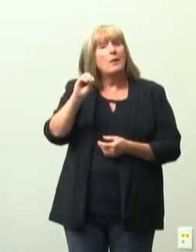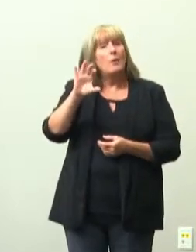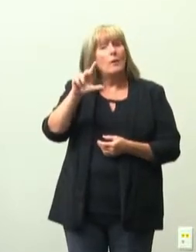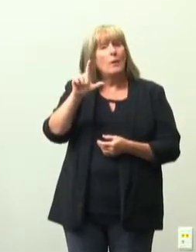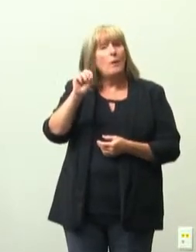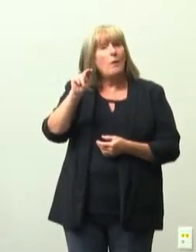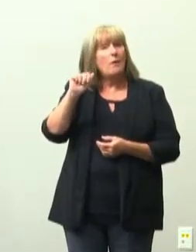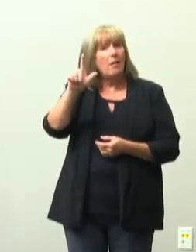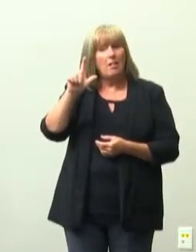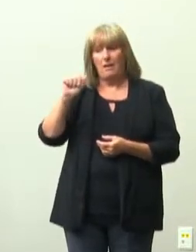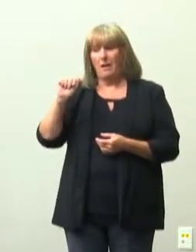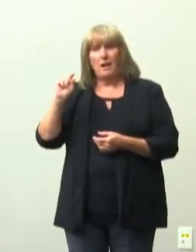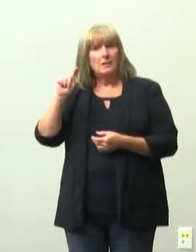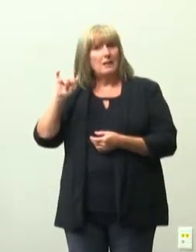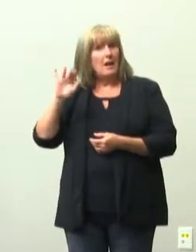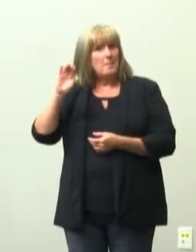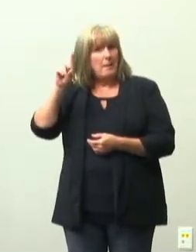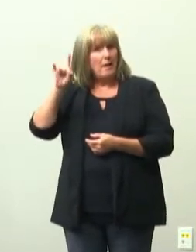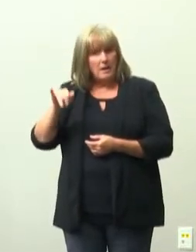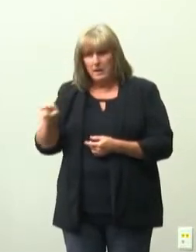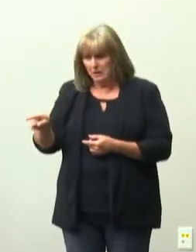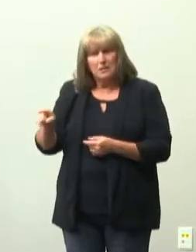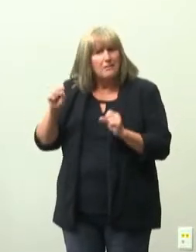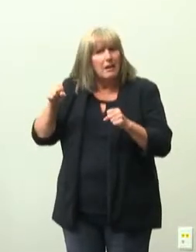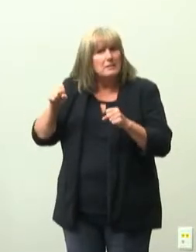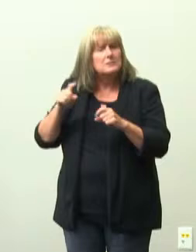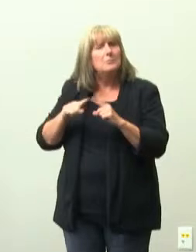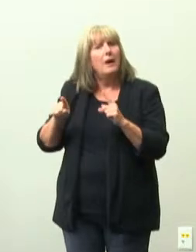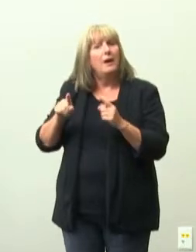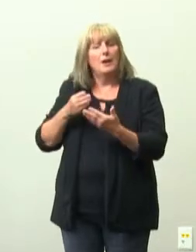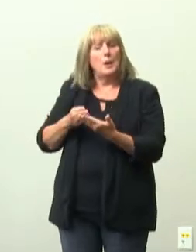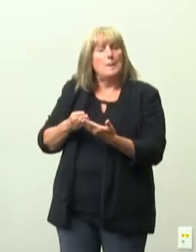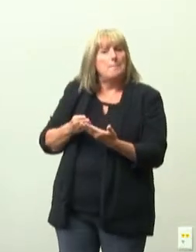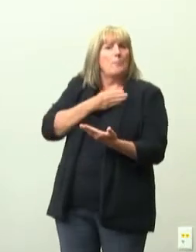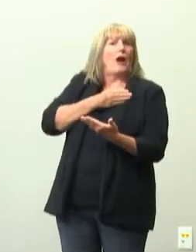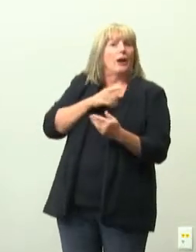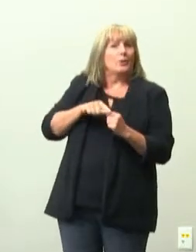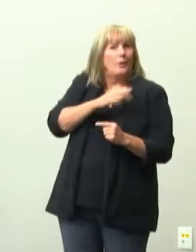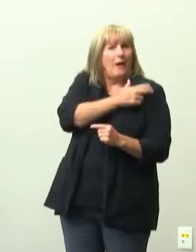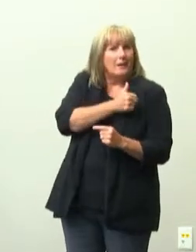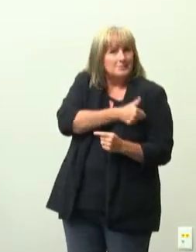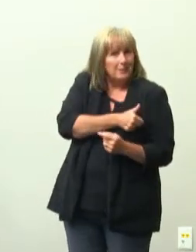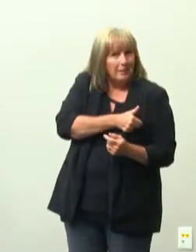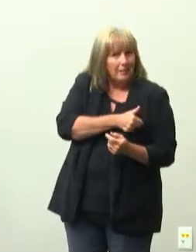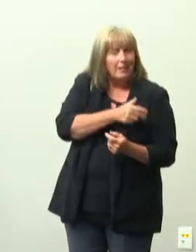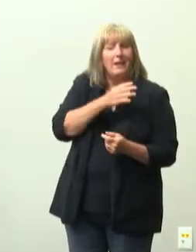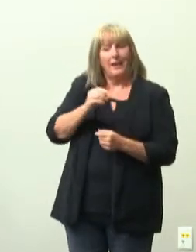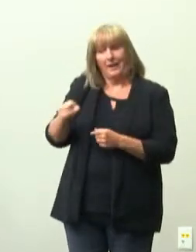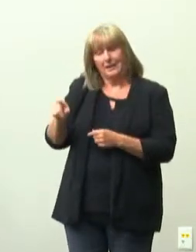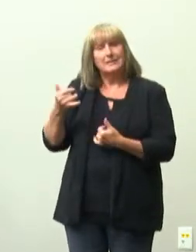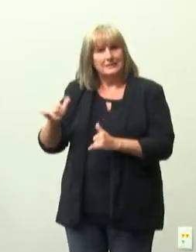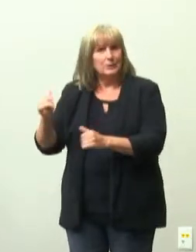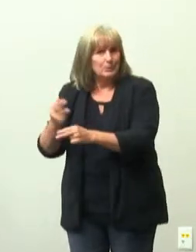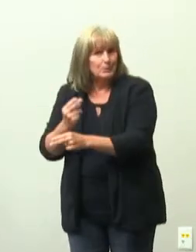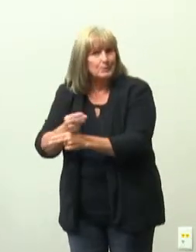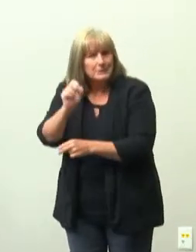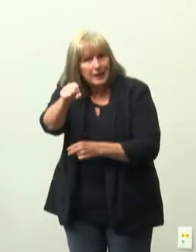been proven to be highly effective, but that's pre-hospitalization and still is a tool that needs to be